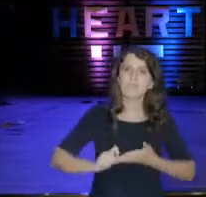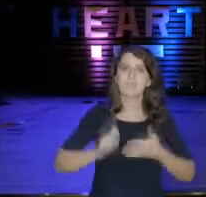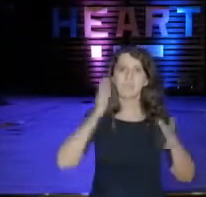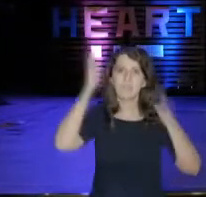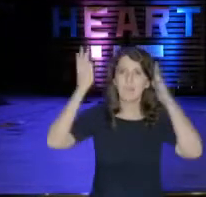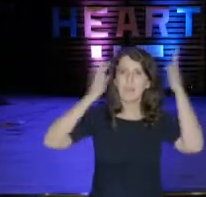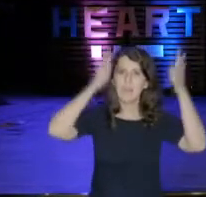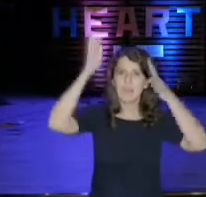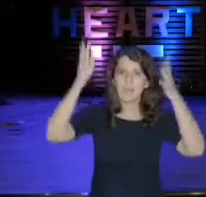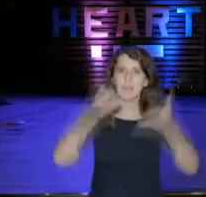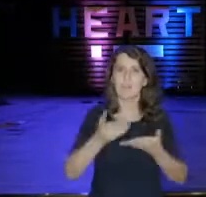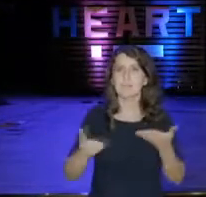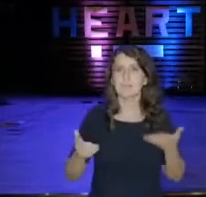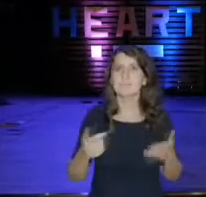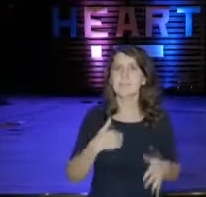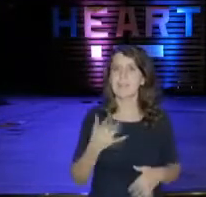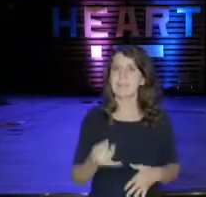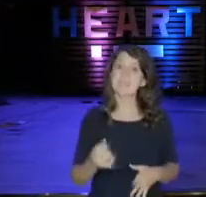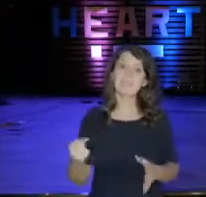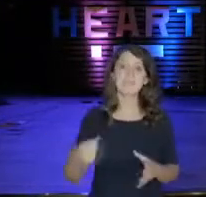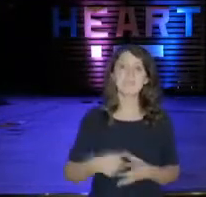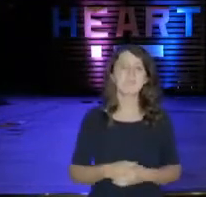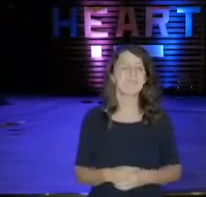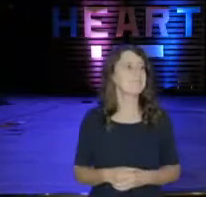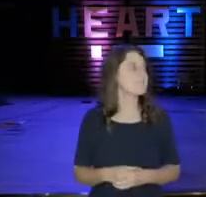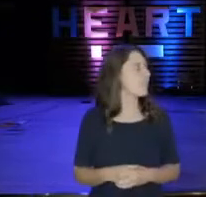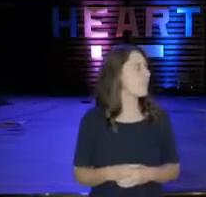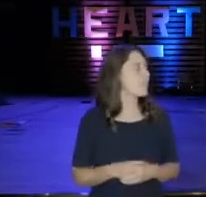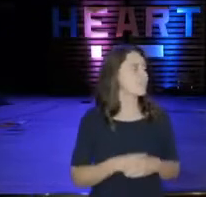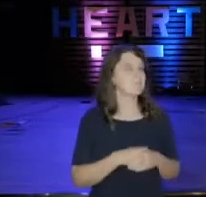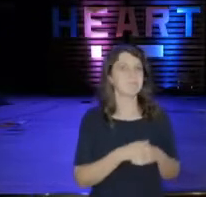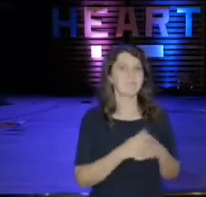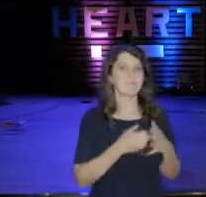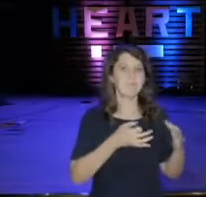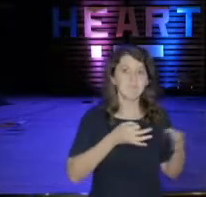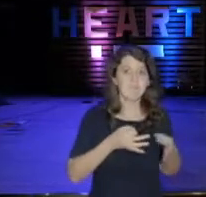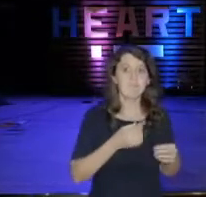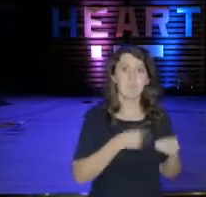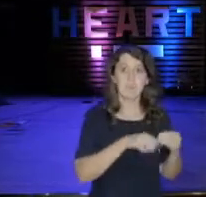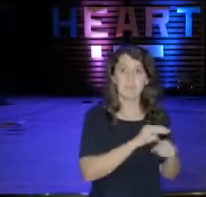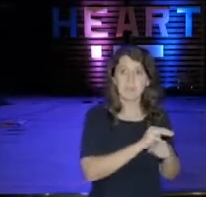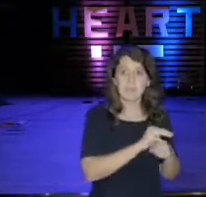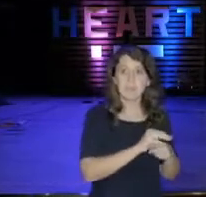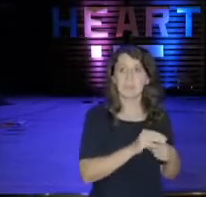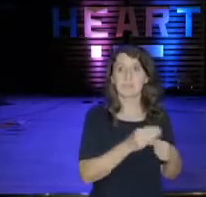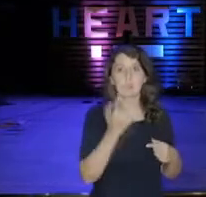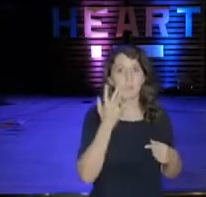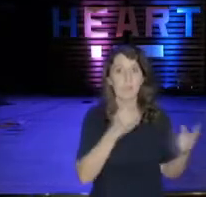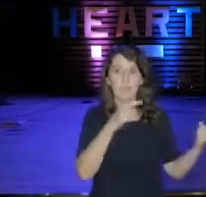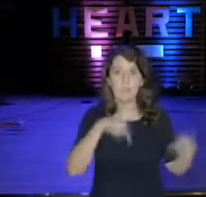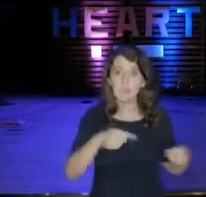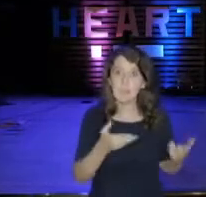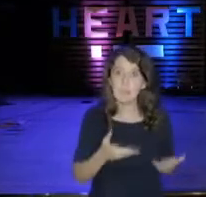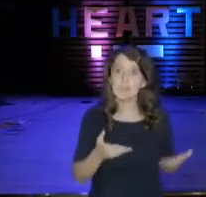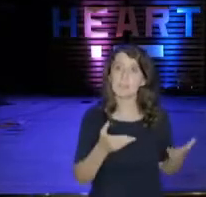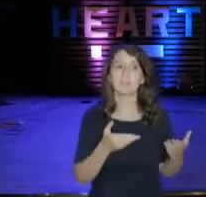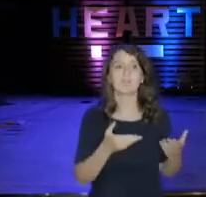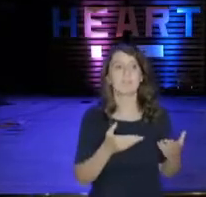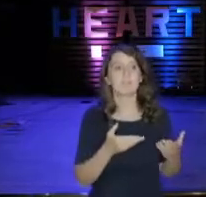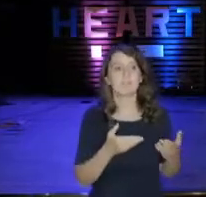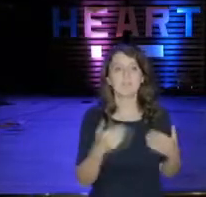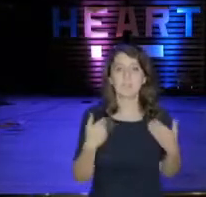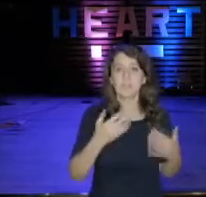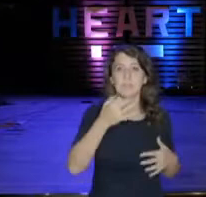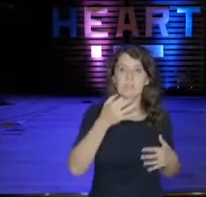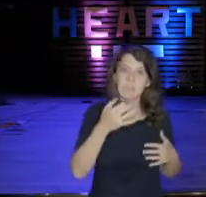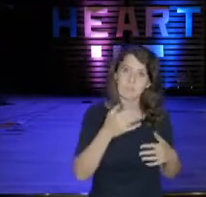creative things, so, yeah. Good. Tell us about ministry, Zach. Yeah. Tell me about what brought you here, and how did youth